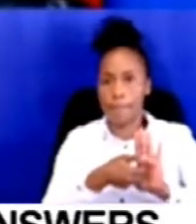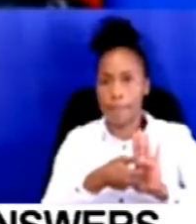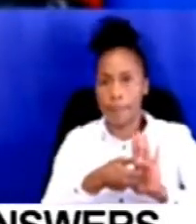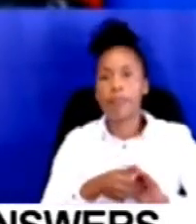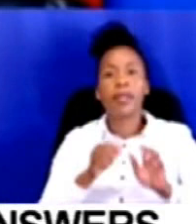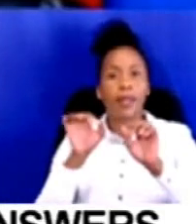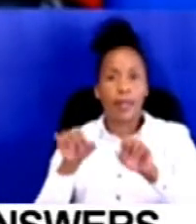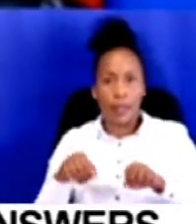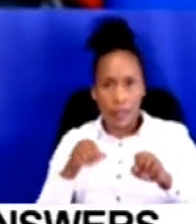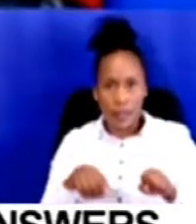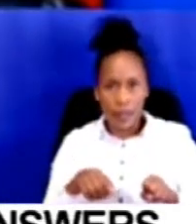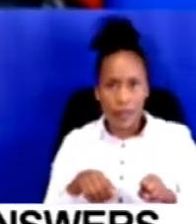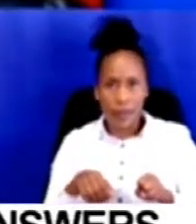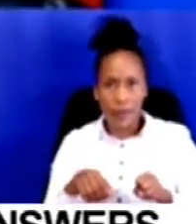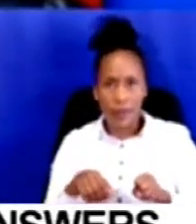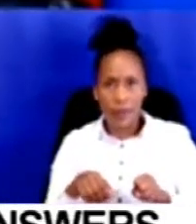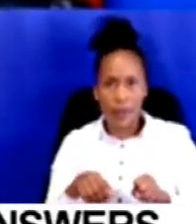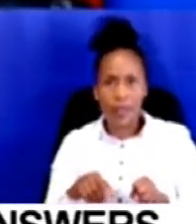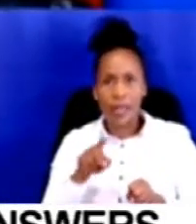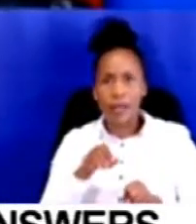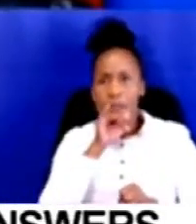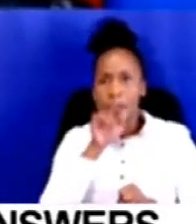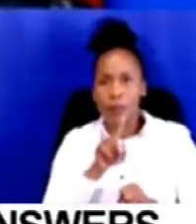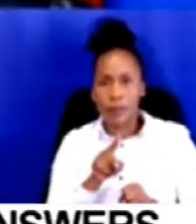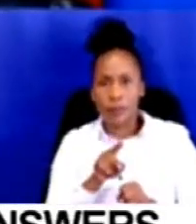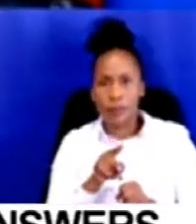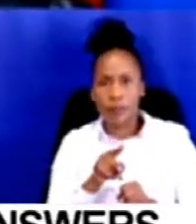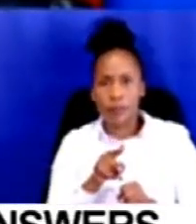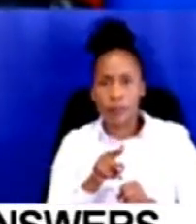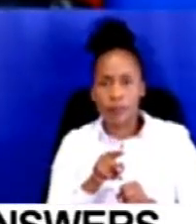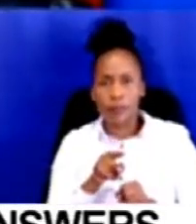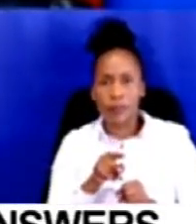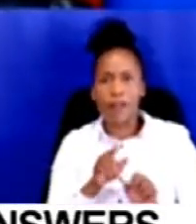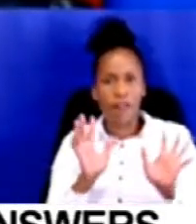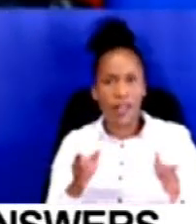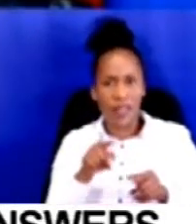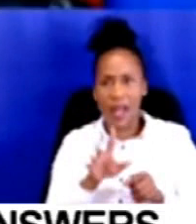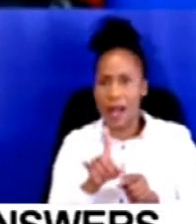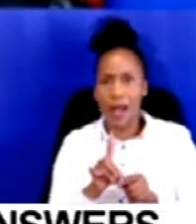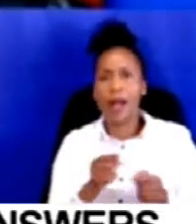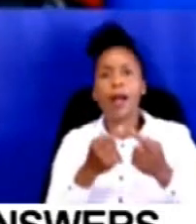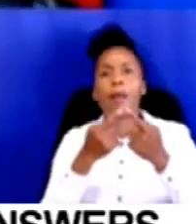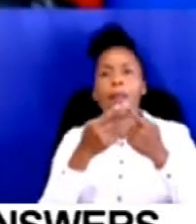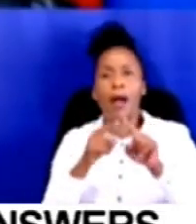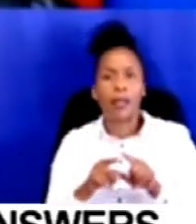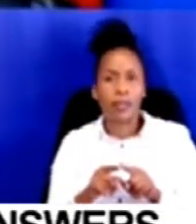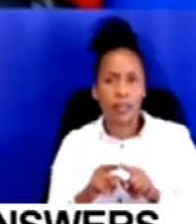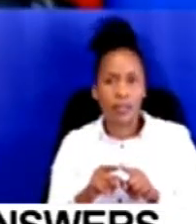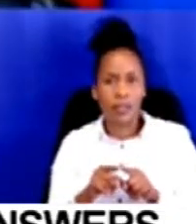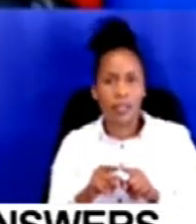Of course, that does not mean that would turn a blind